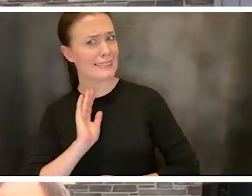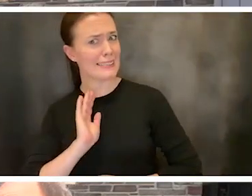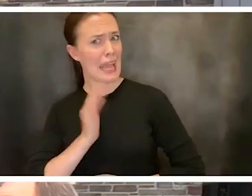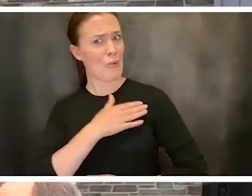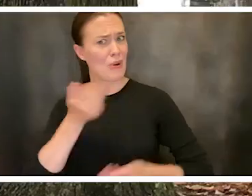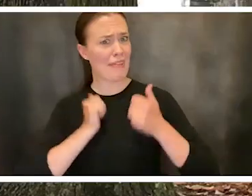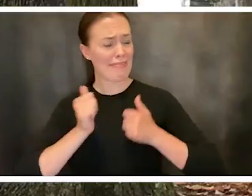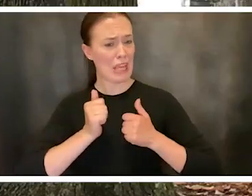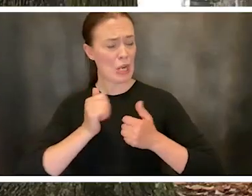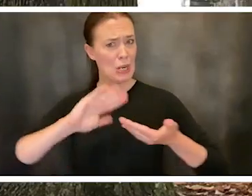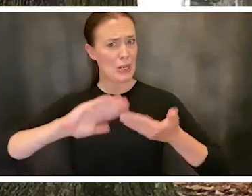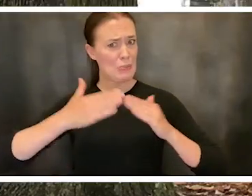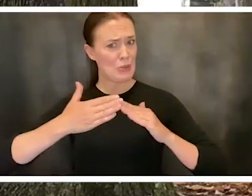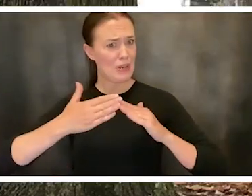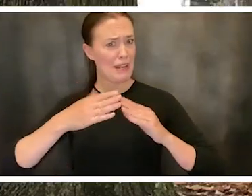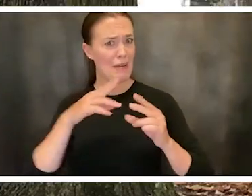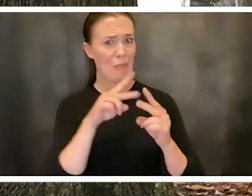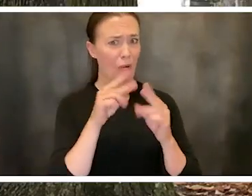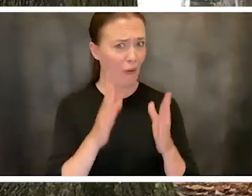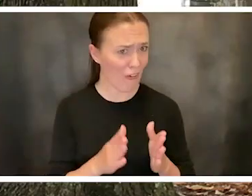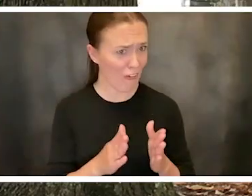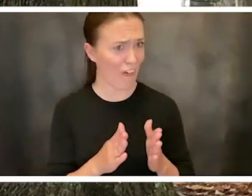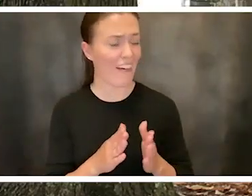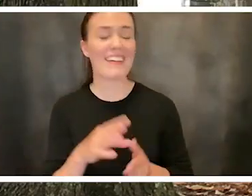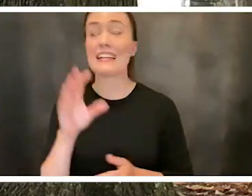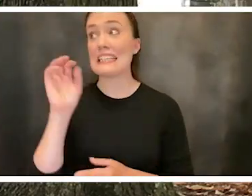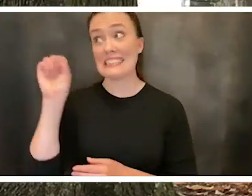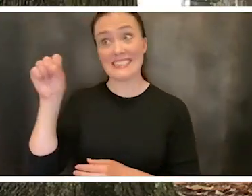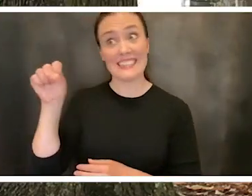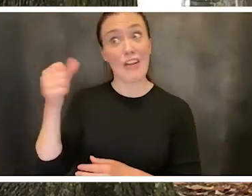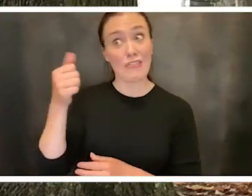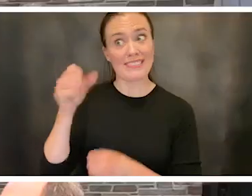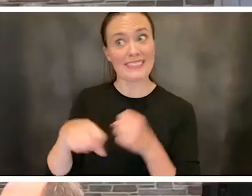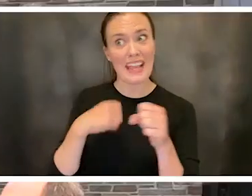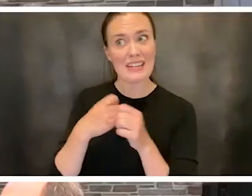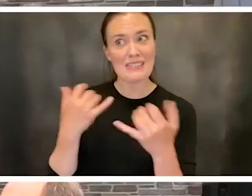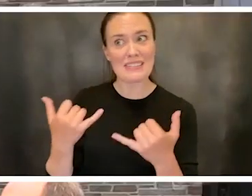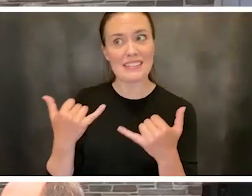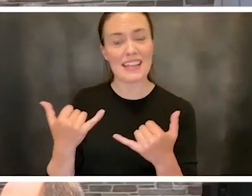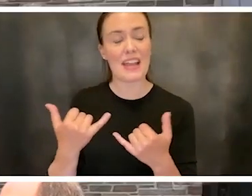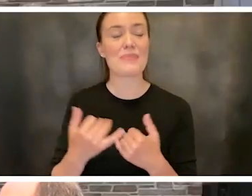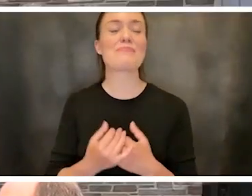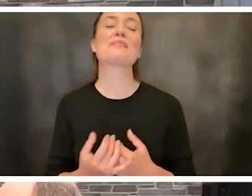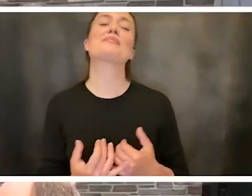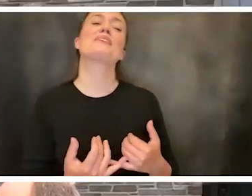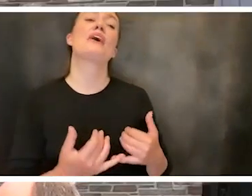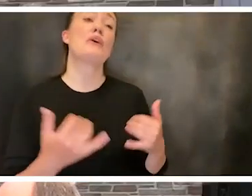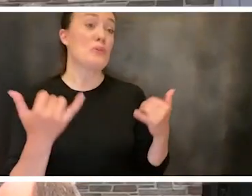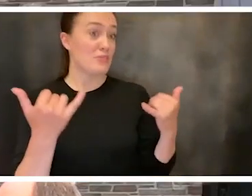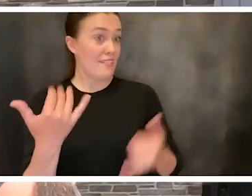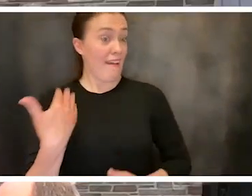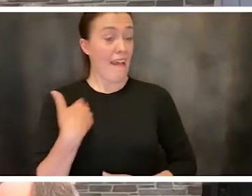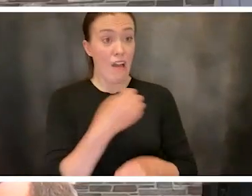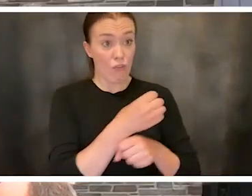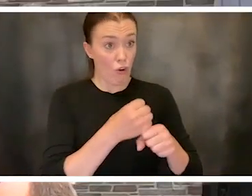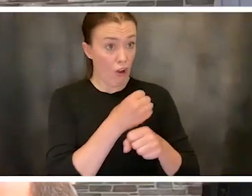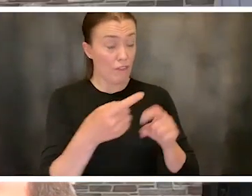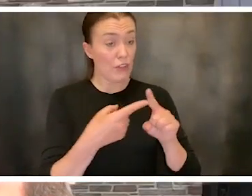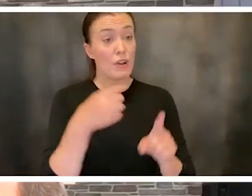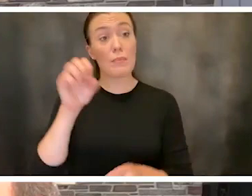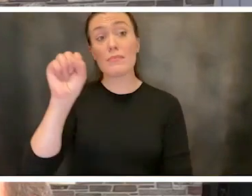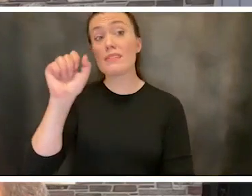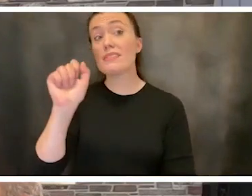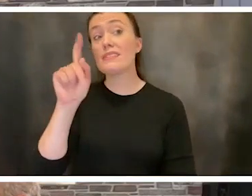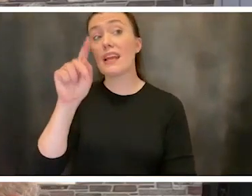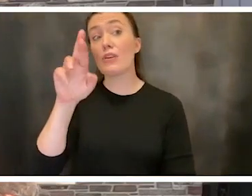over the years, I've learned. Years which is and years. Really yeah, exciting. Going so, on a decade now. Yeah. Yeah. So we're here by our fire with some drinks from our friends at Sacred